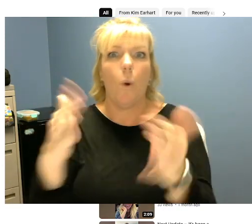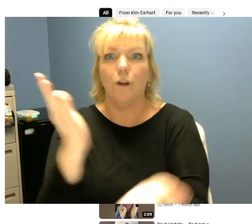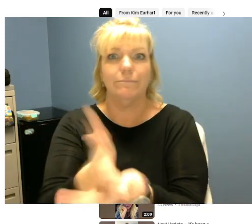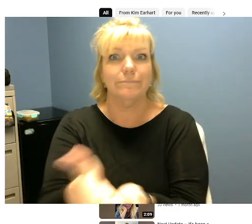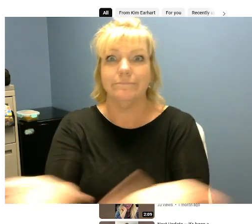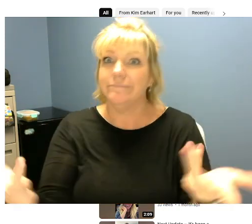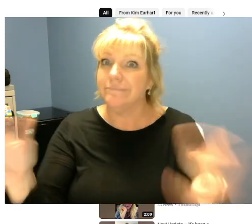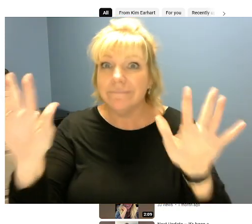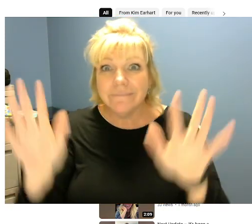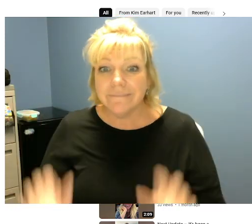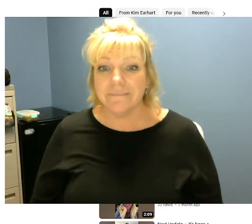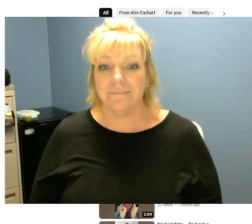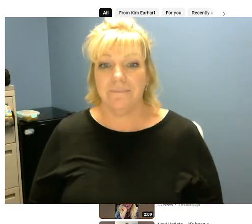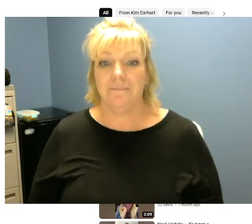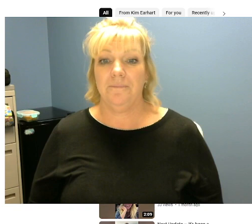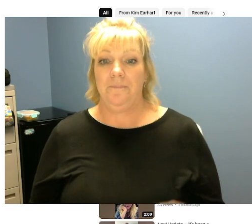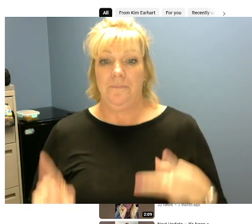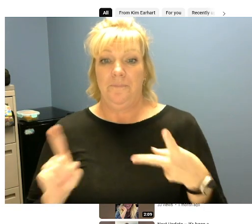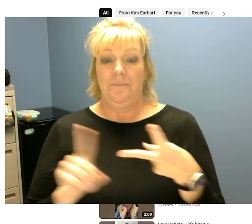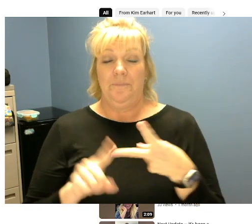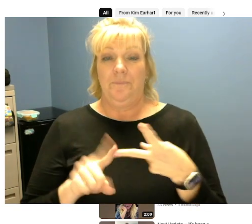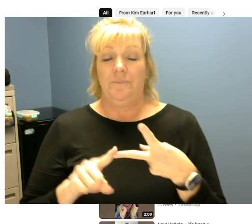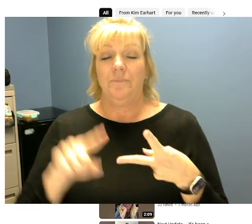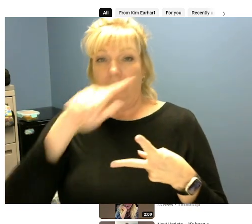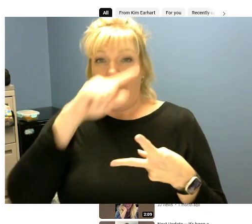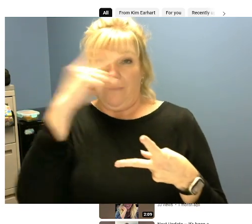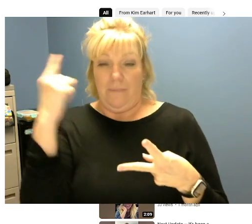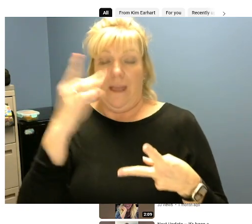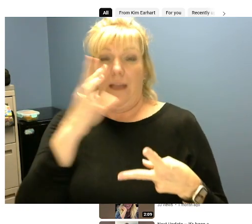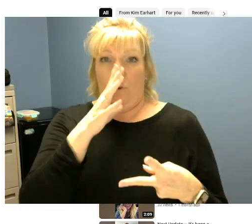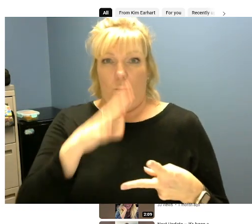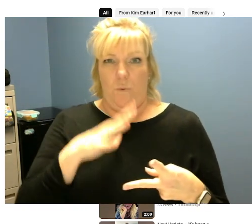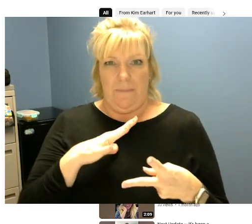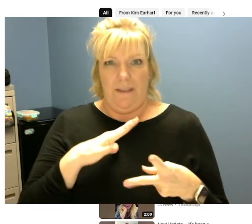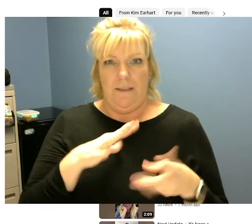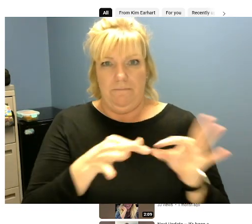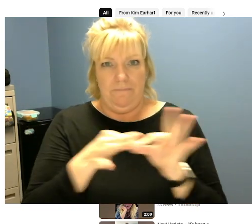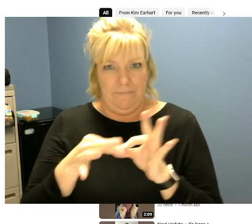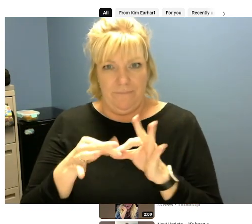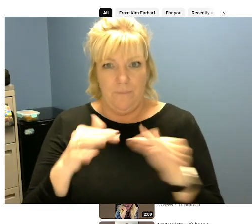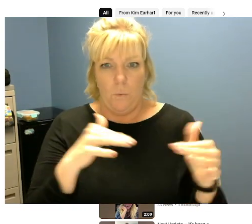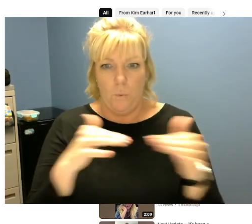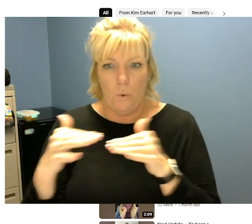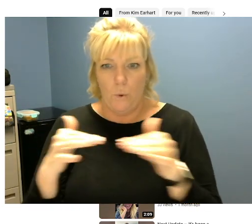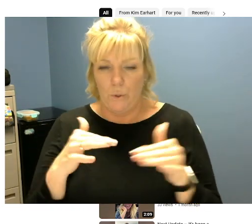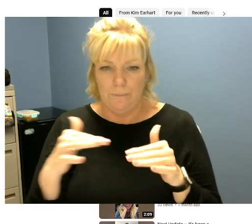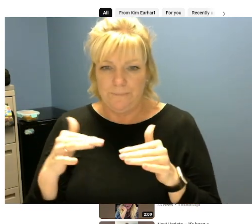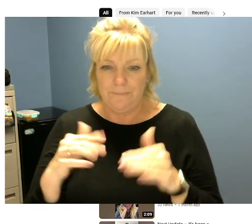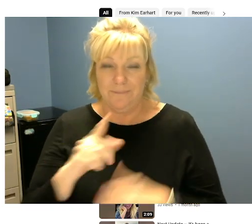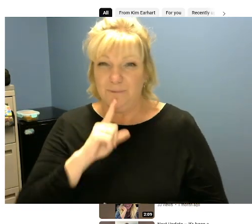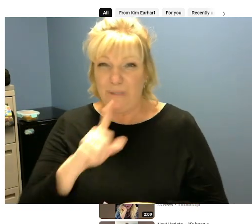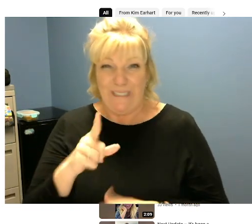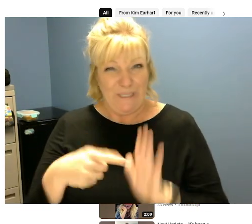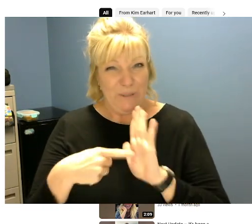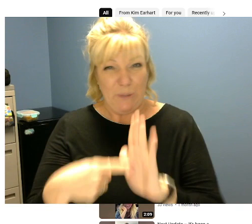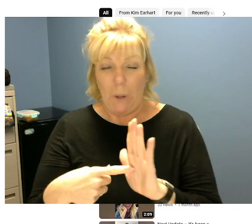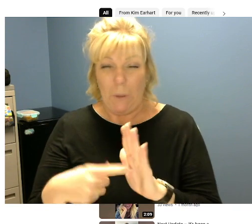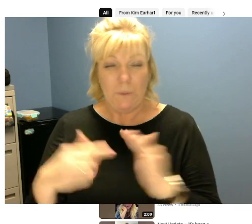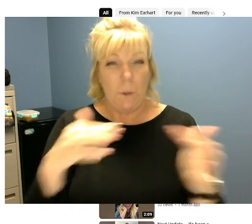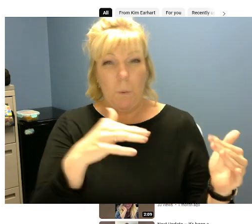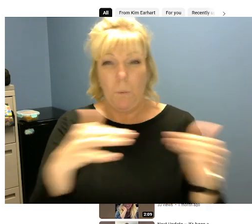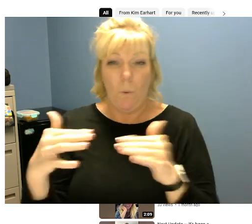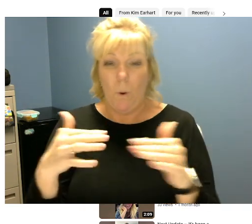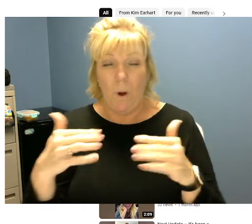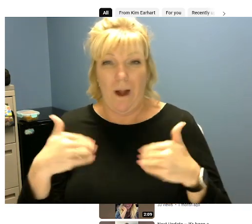last thing you have there, African American women in the war, this just shows what a mixed bag this war is. I mean, ultimately it will be